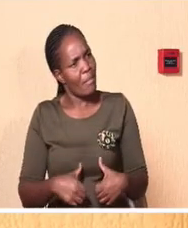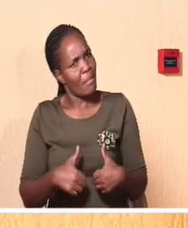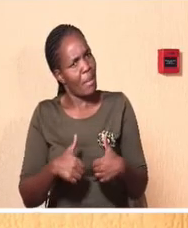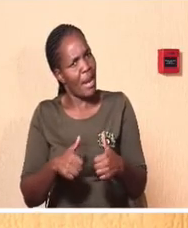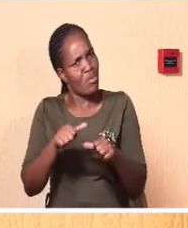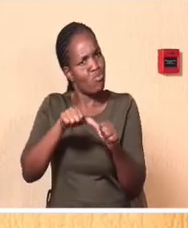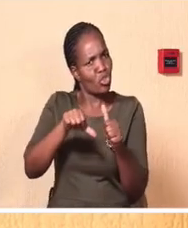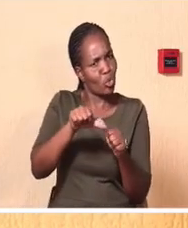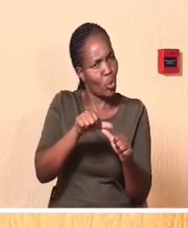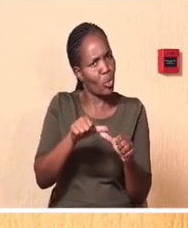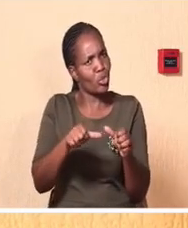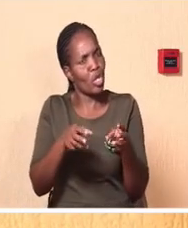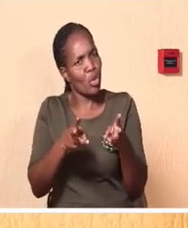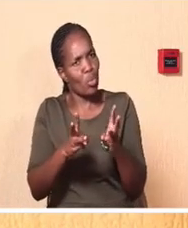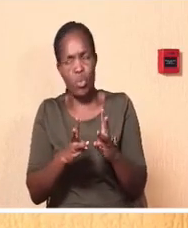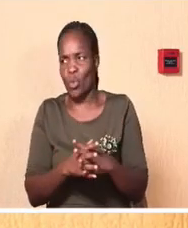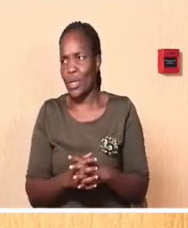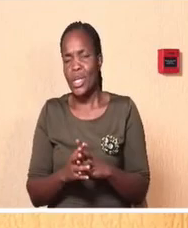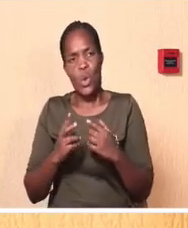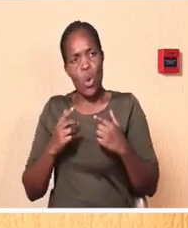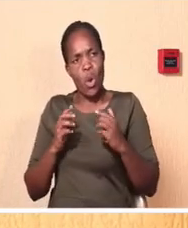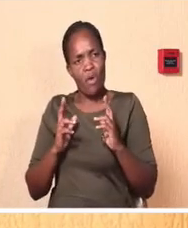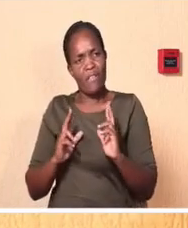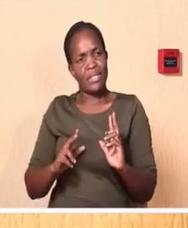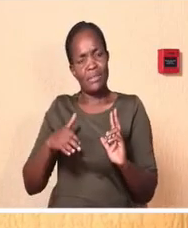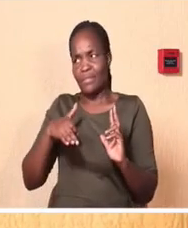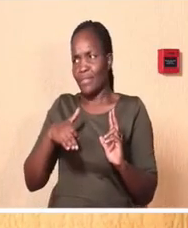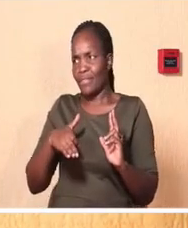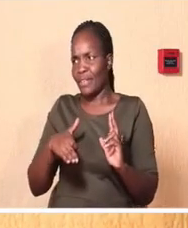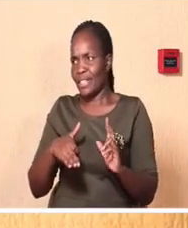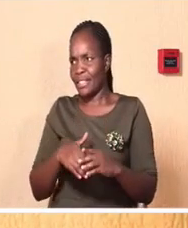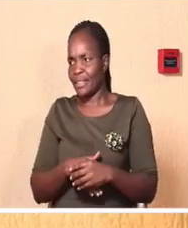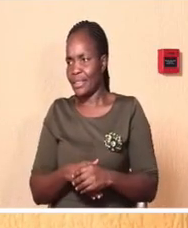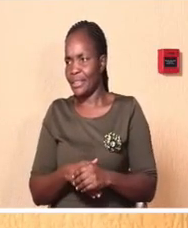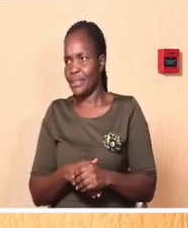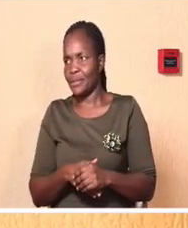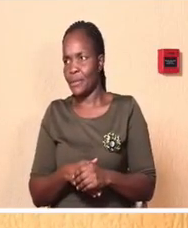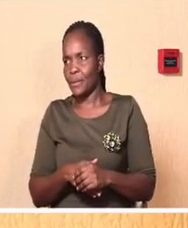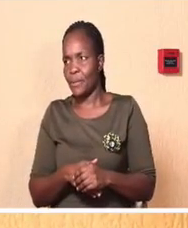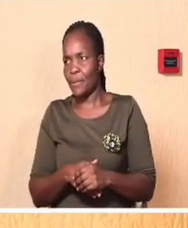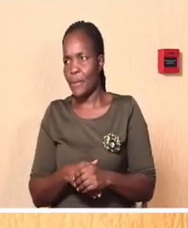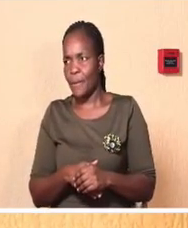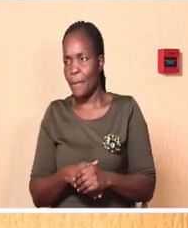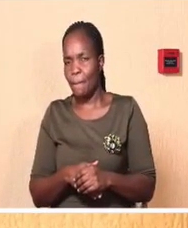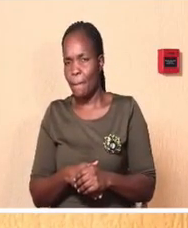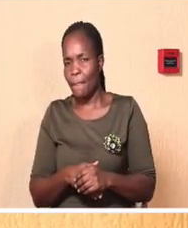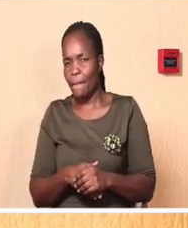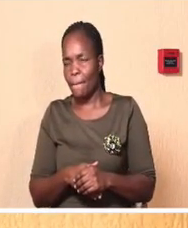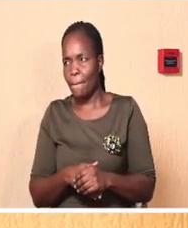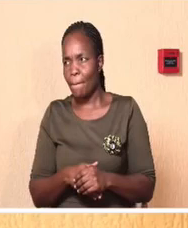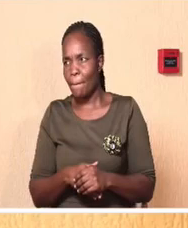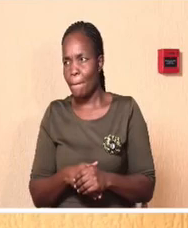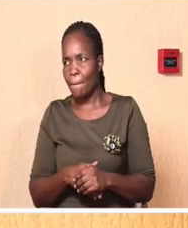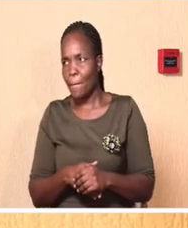perspective, what's the message that you would have to Namibians? Because I guess it's when we lower our defenses is exactly when the virus really sneaks in